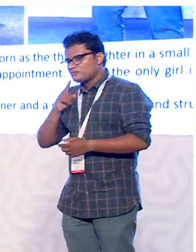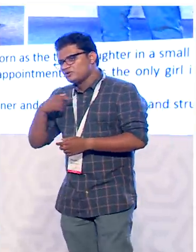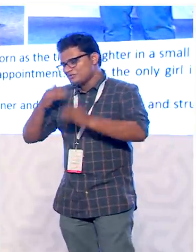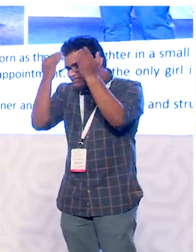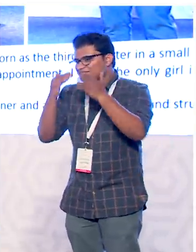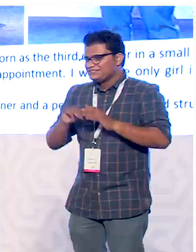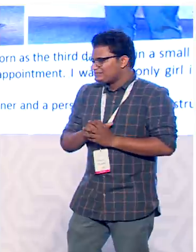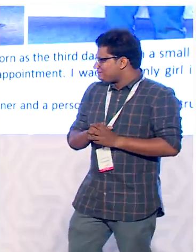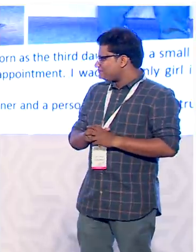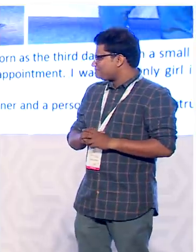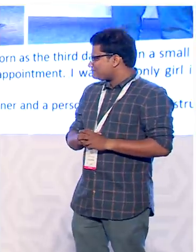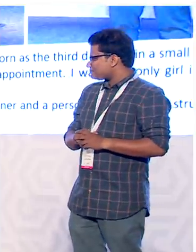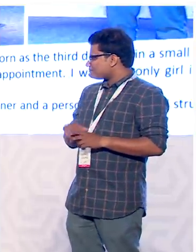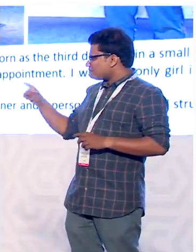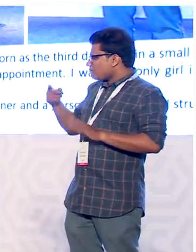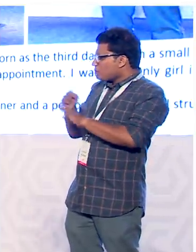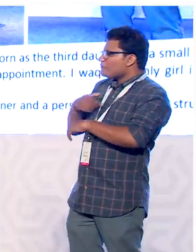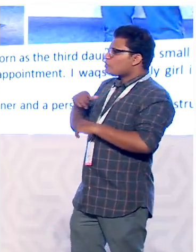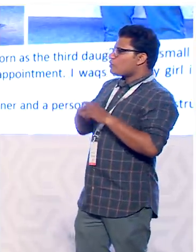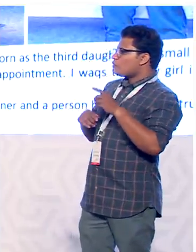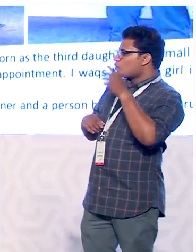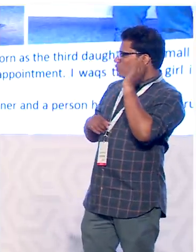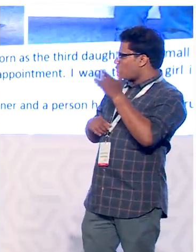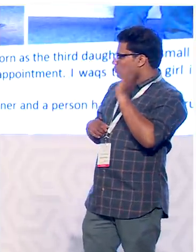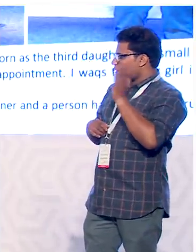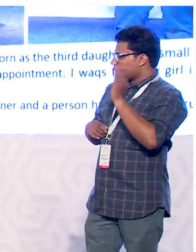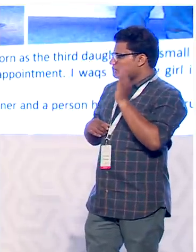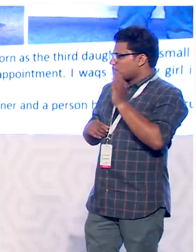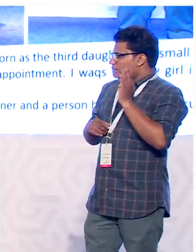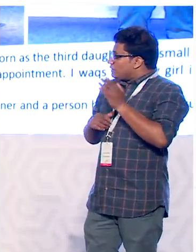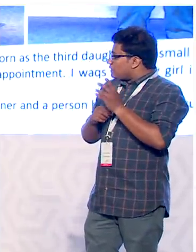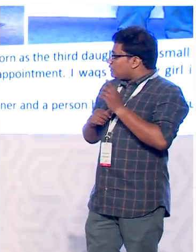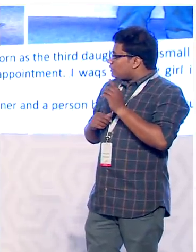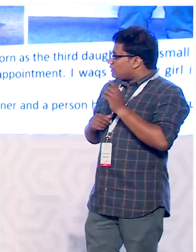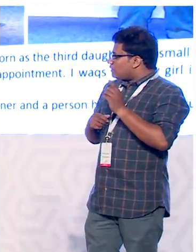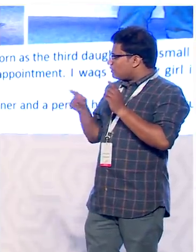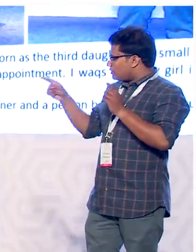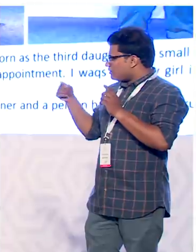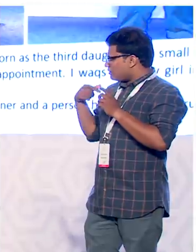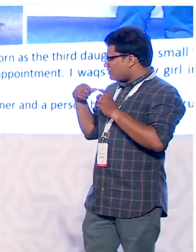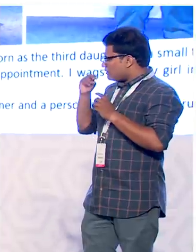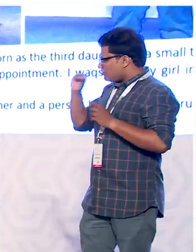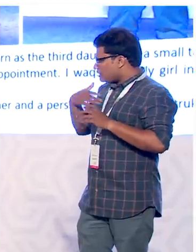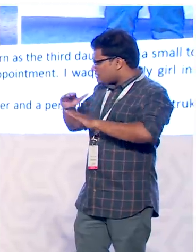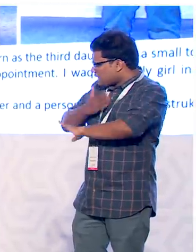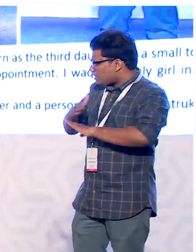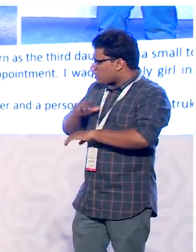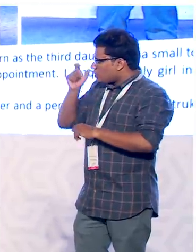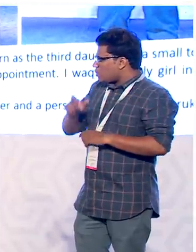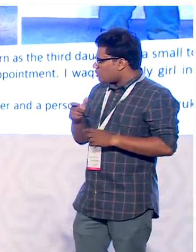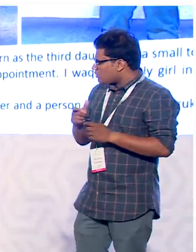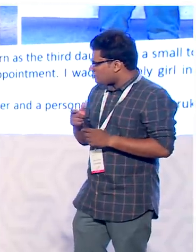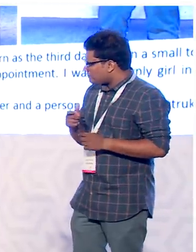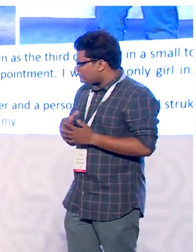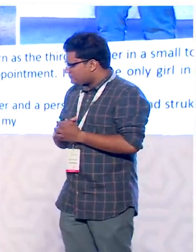Sayani Palit, who was one of the speakers in previous IIS, Shankar, she's a Bollywood singer now. Shankar Mahadevan sir